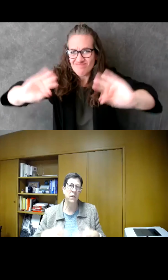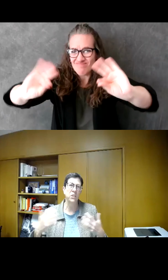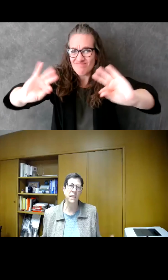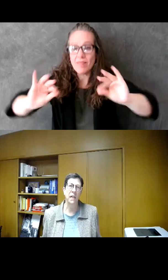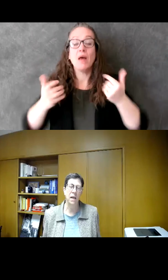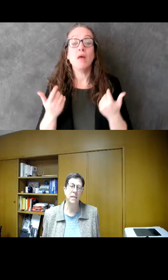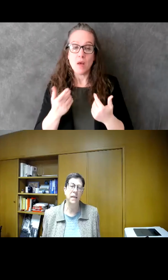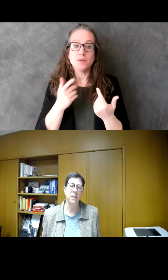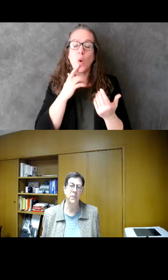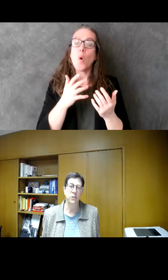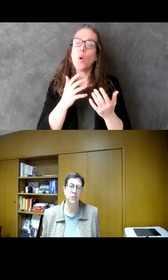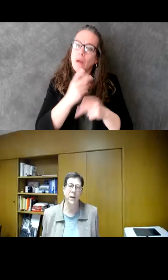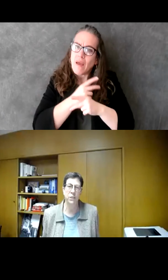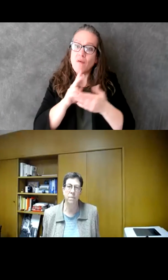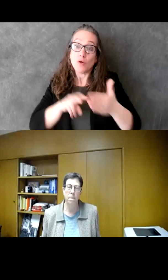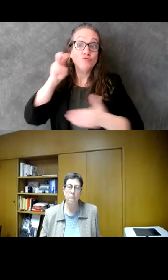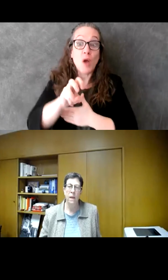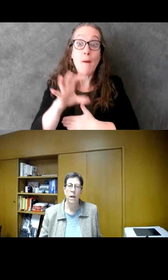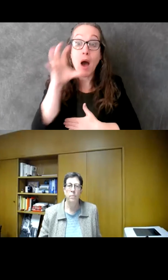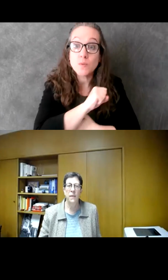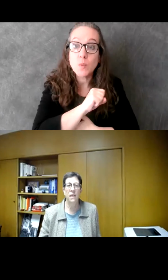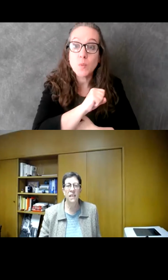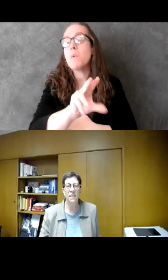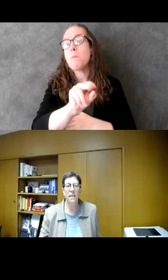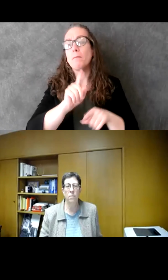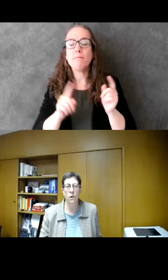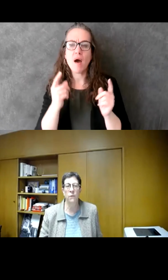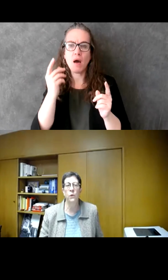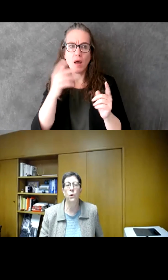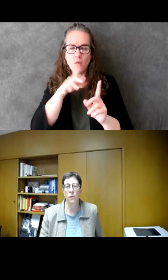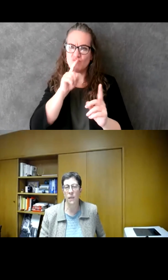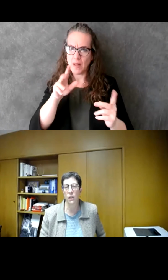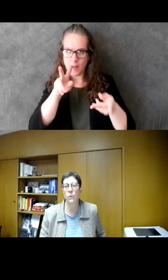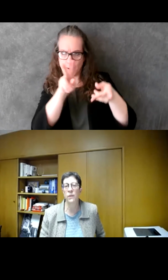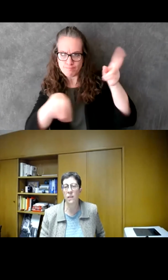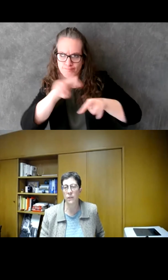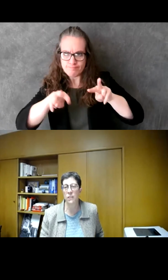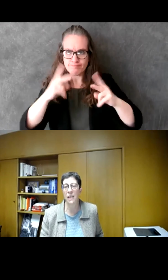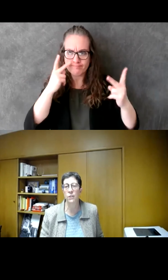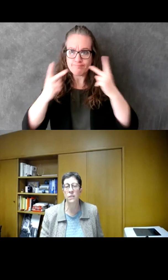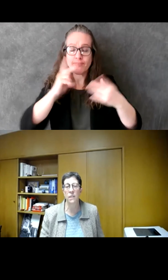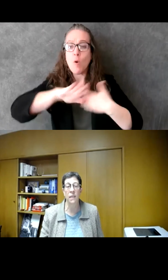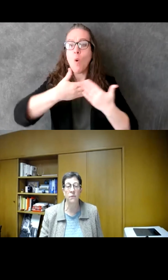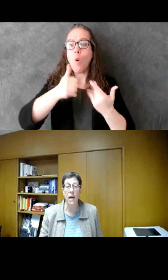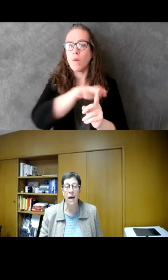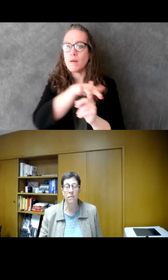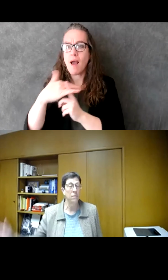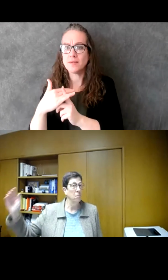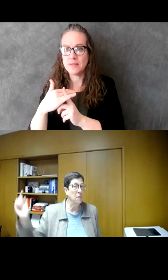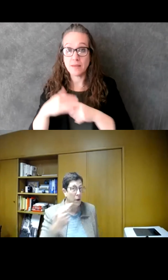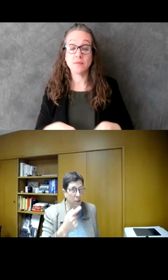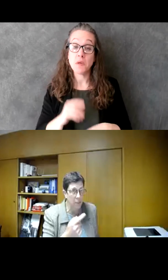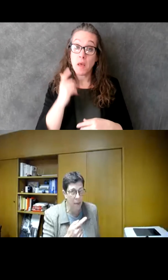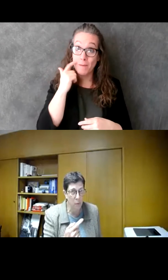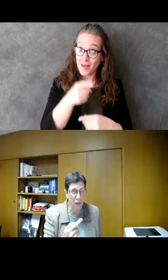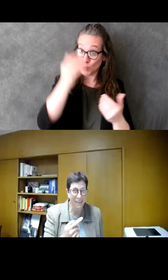we understand the context of a situation. Because I think most of you are familiar with the different stages, and if not,